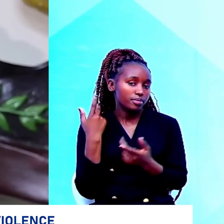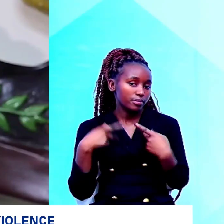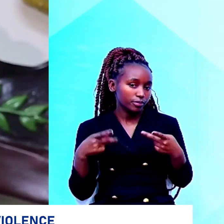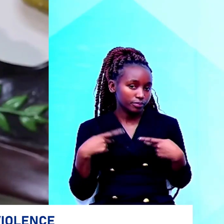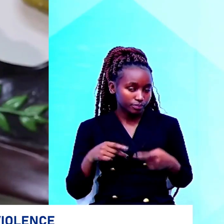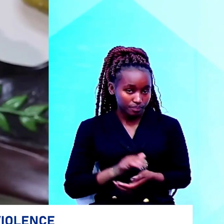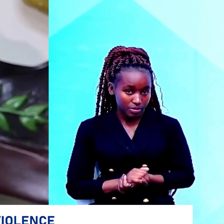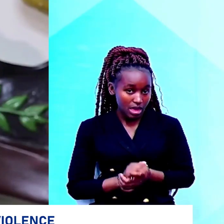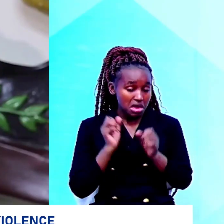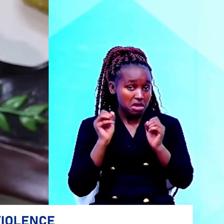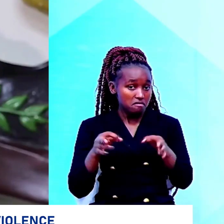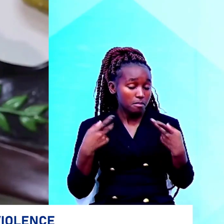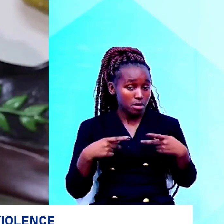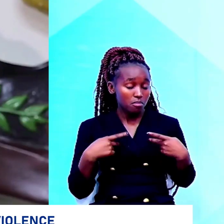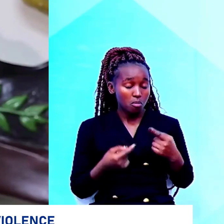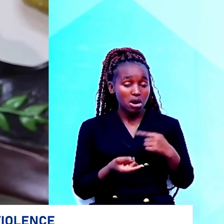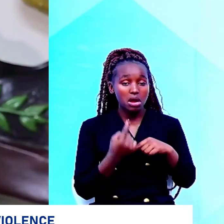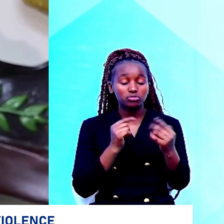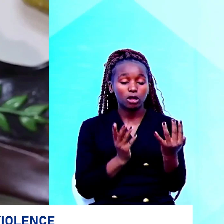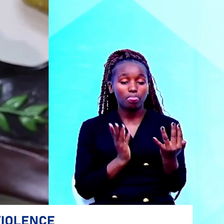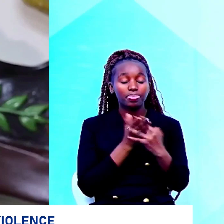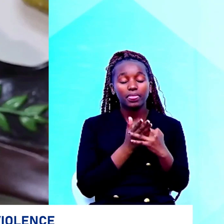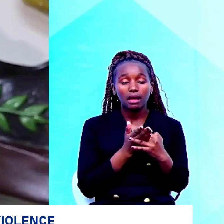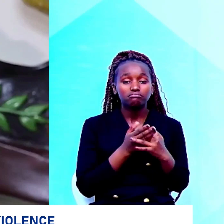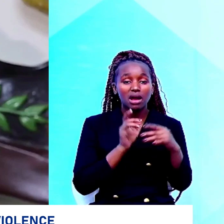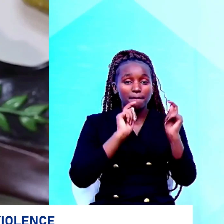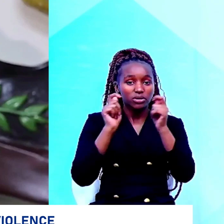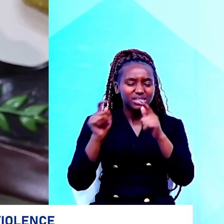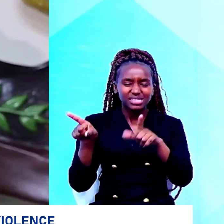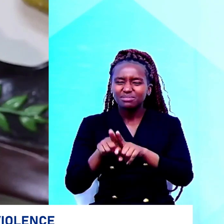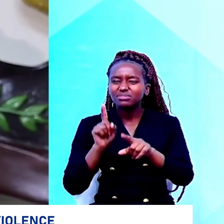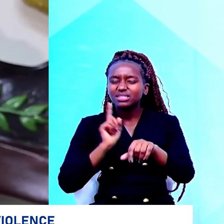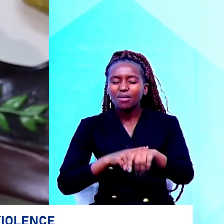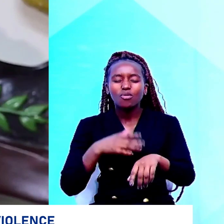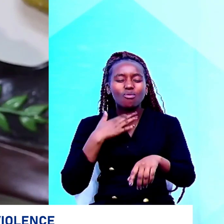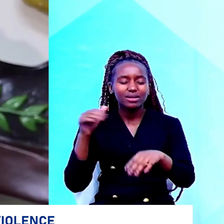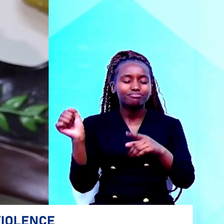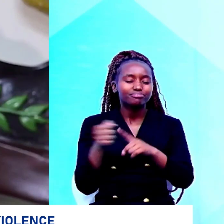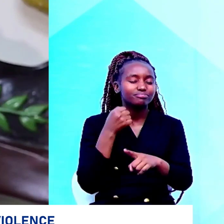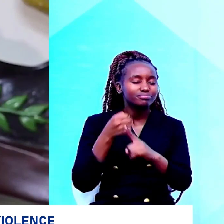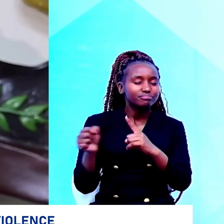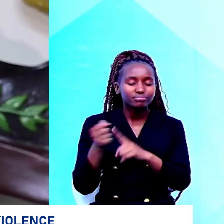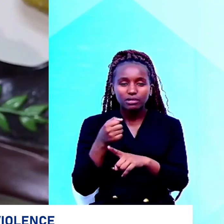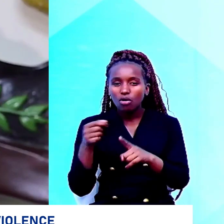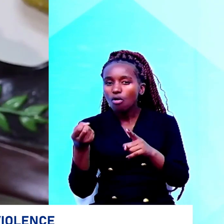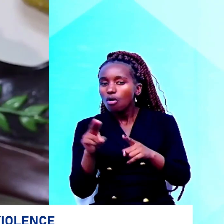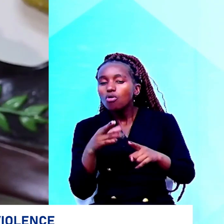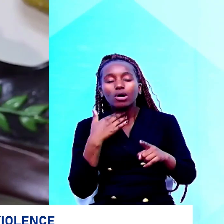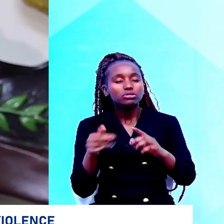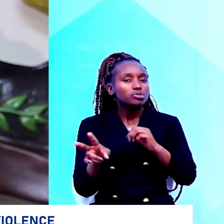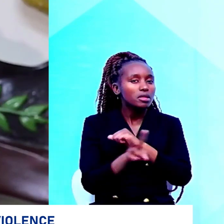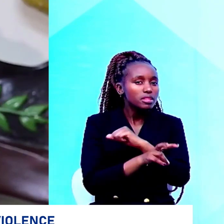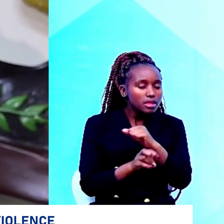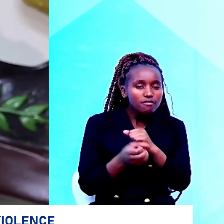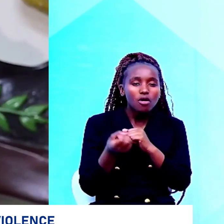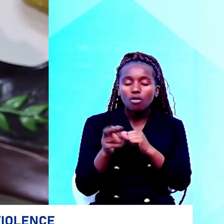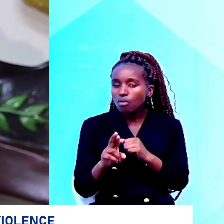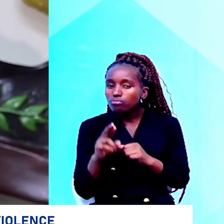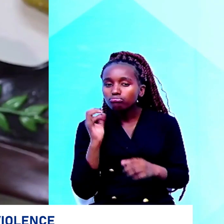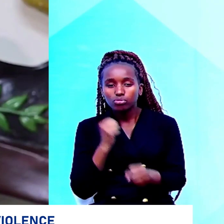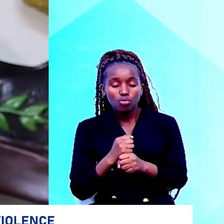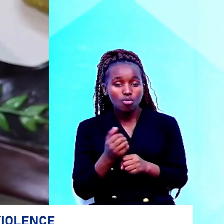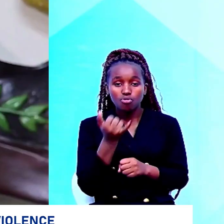infiltrate protests to incite violence and loot, and to apprehend and process